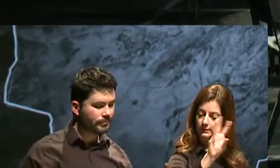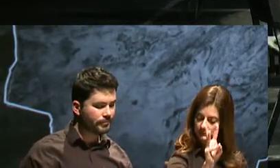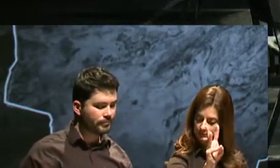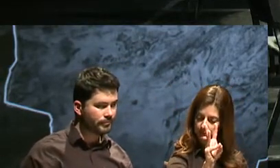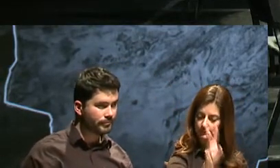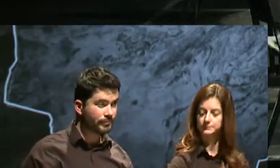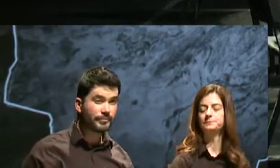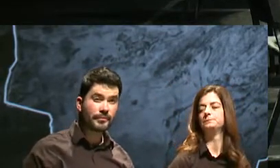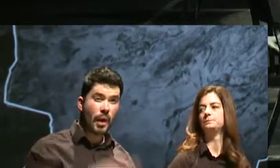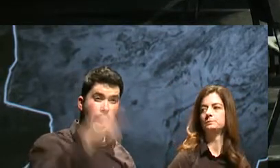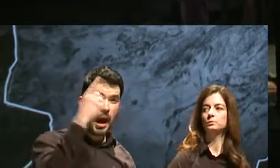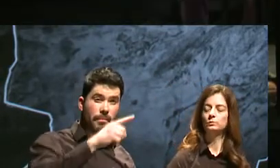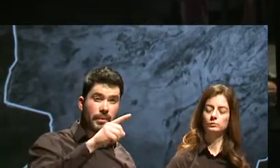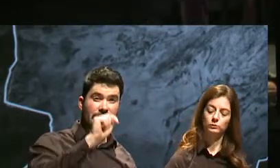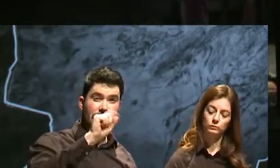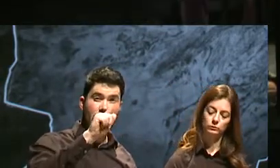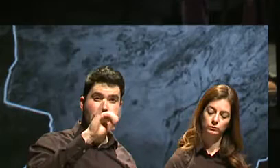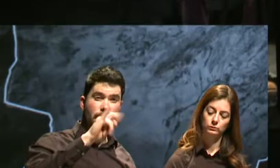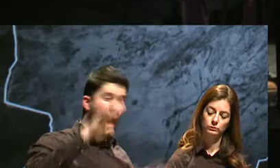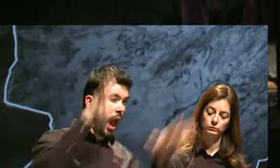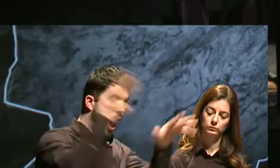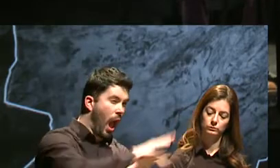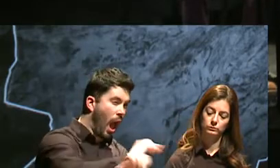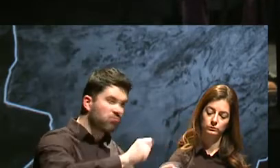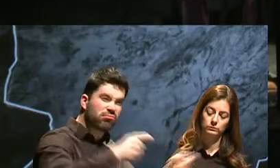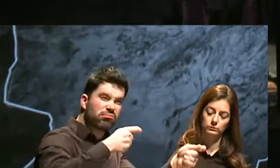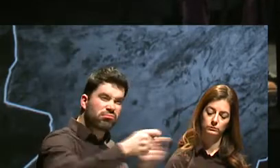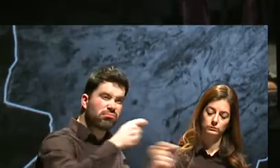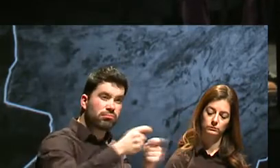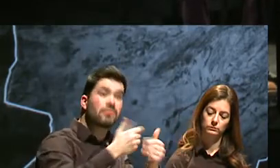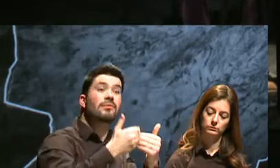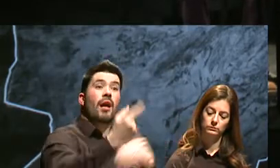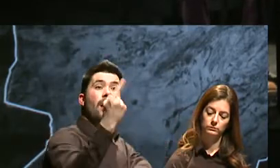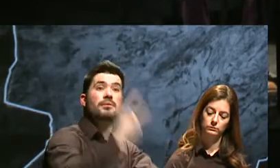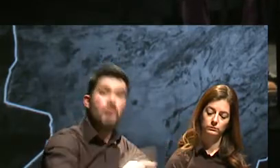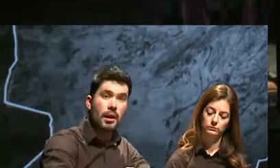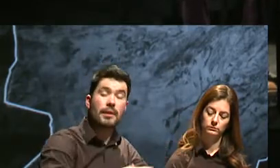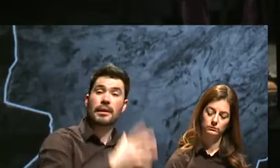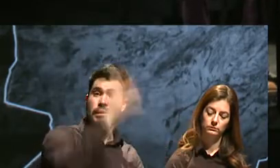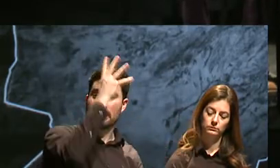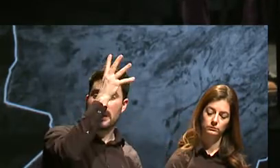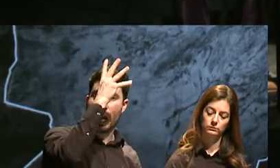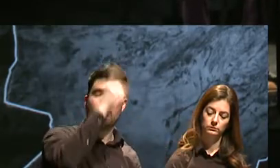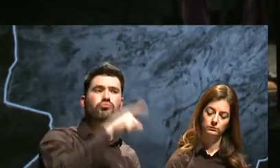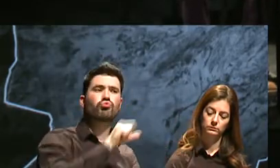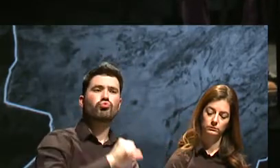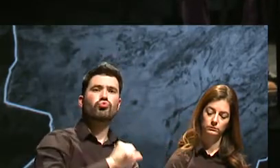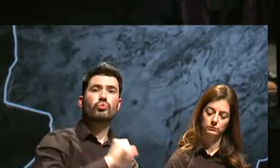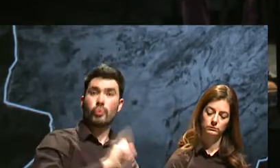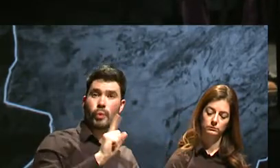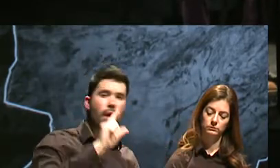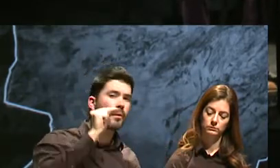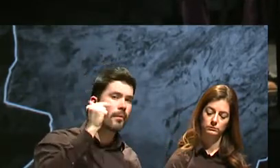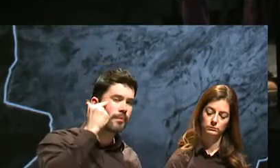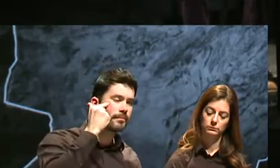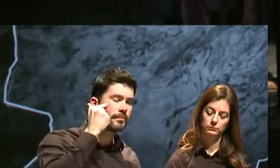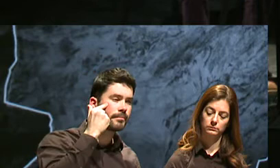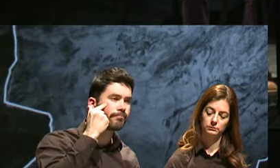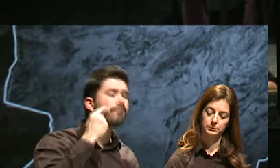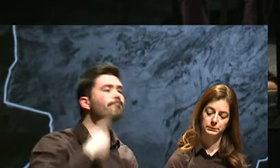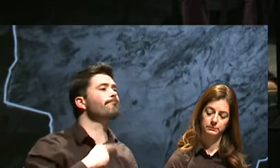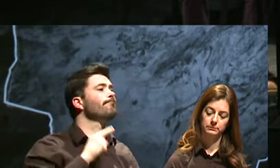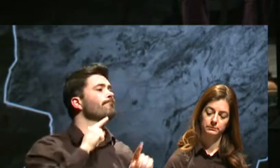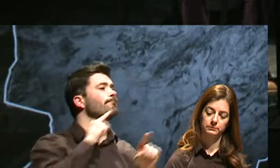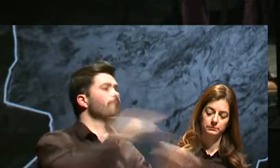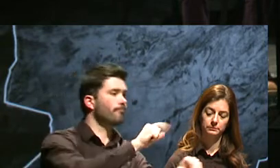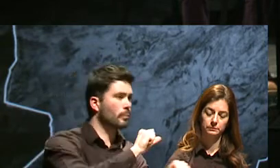1996. It is the day after the Taliban takes control of Kabul. My father works as a civil servant. When he and